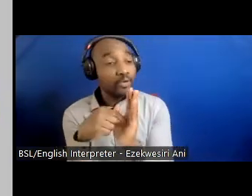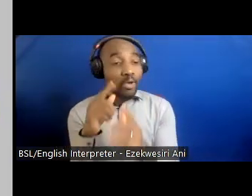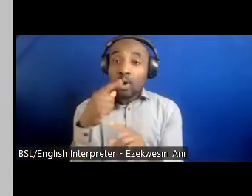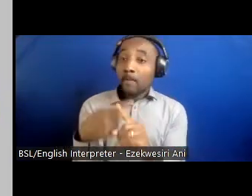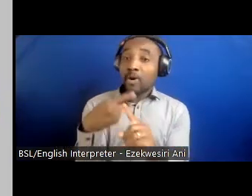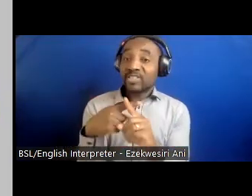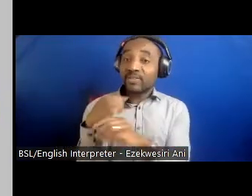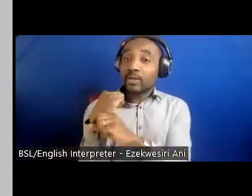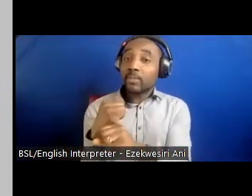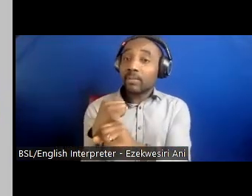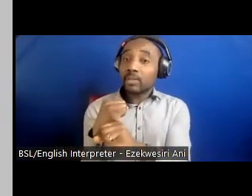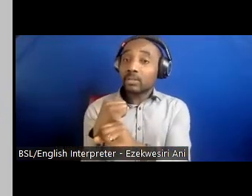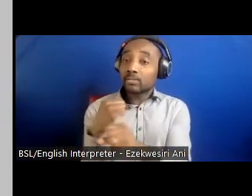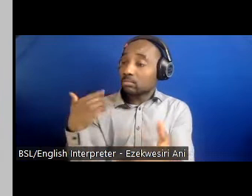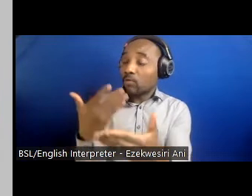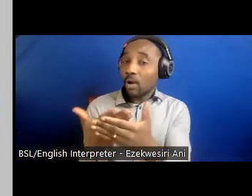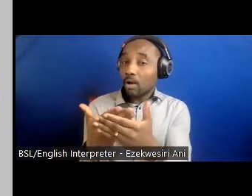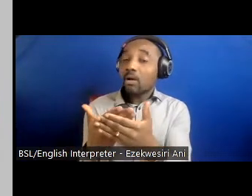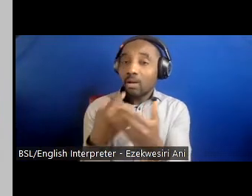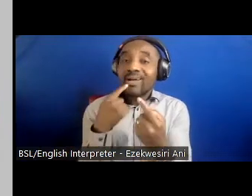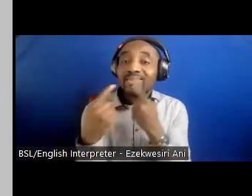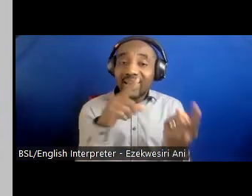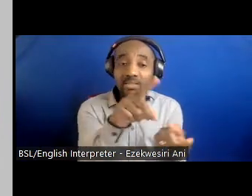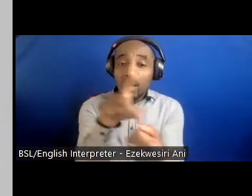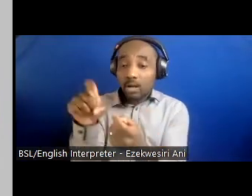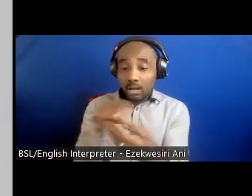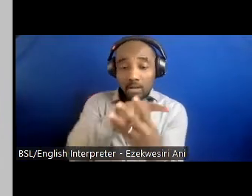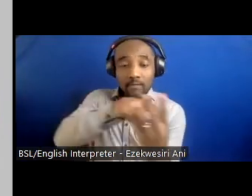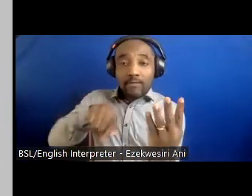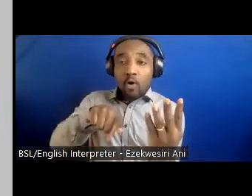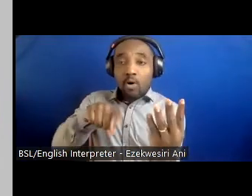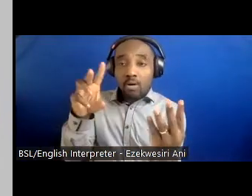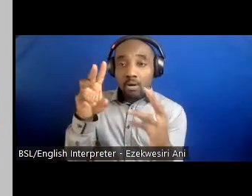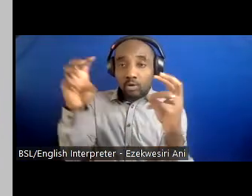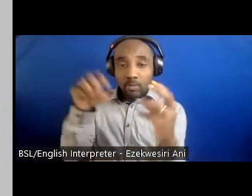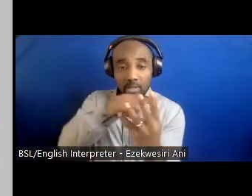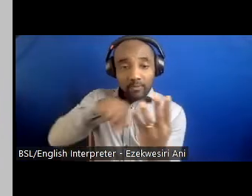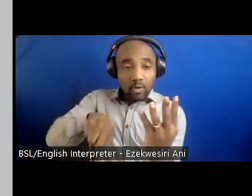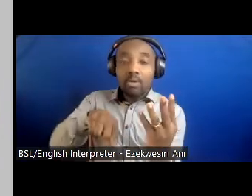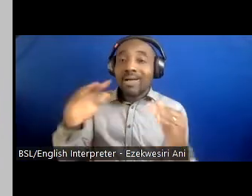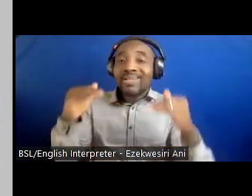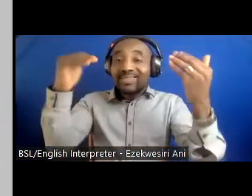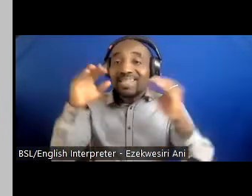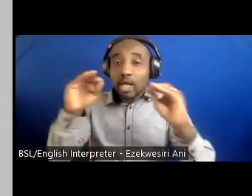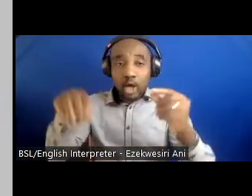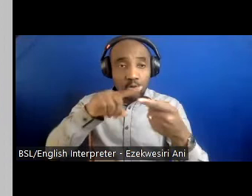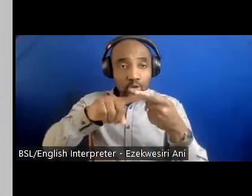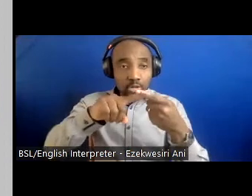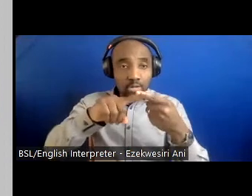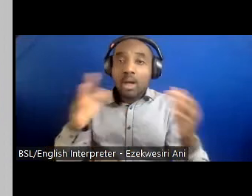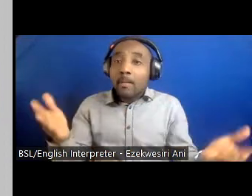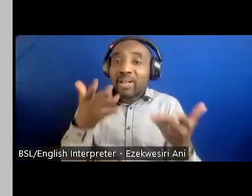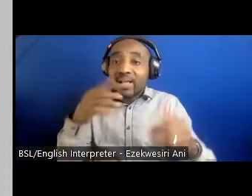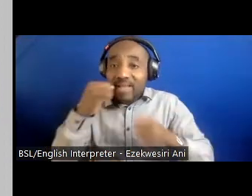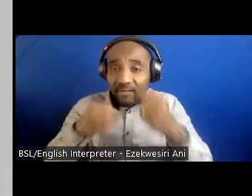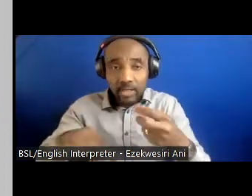already made. Data is collected in 4 key areas: senior coaches, players and athletes,